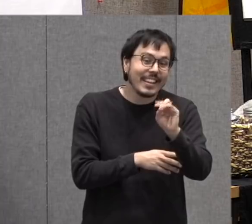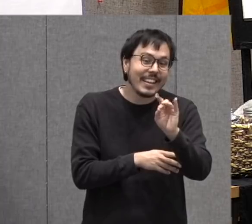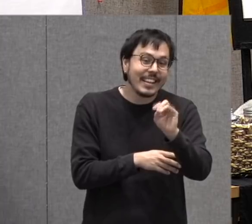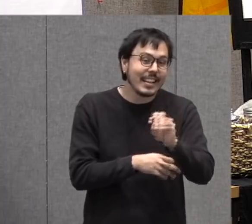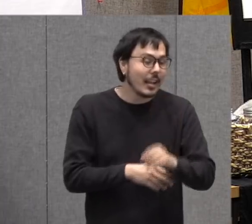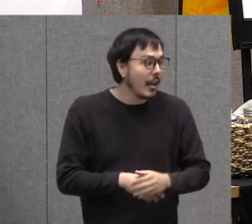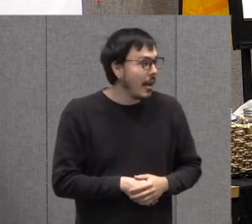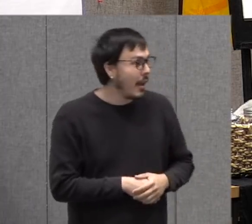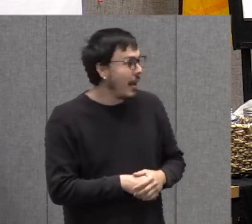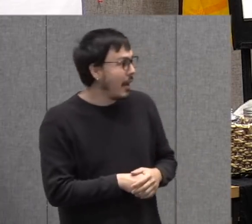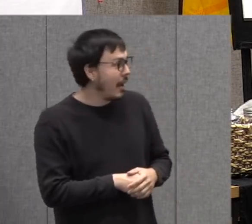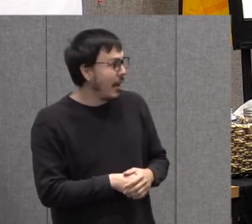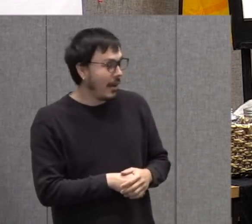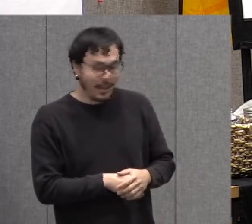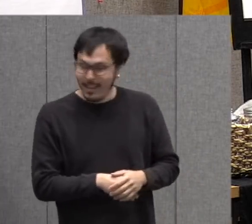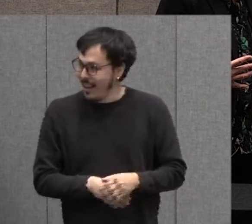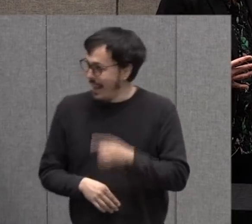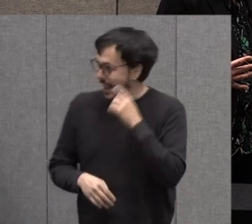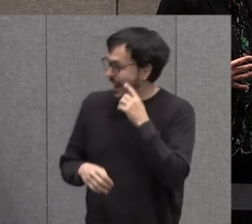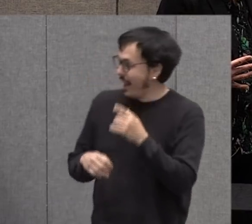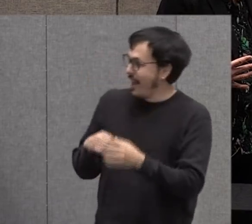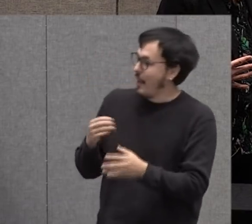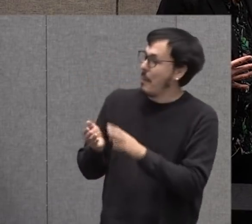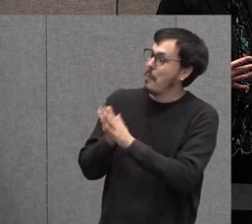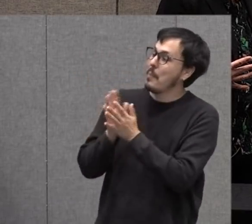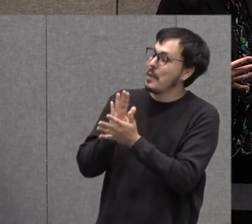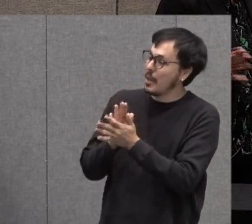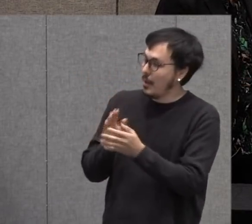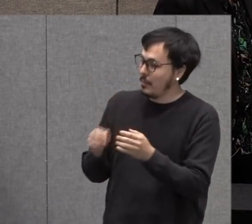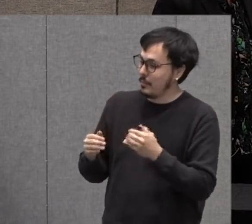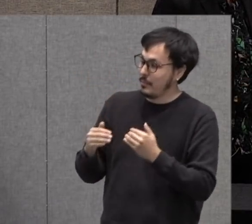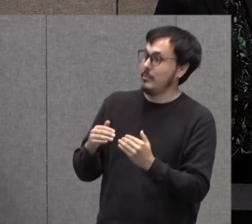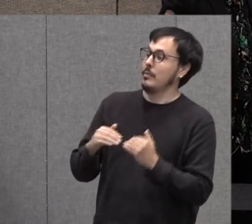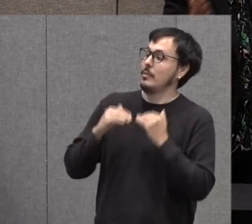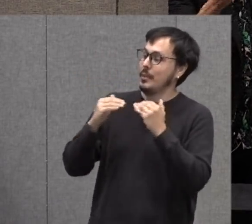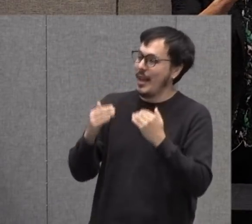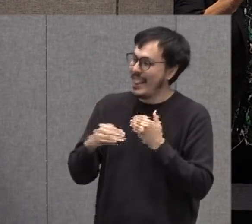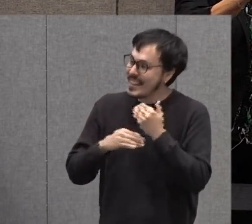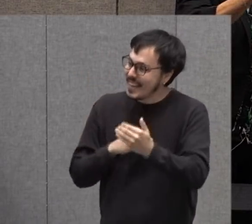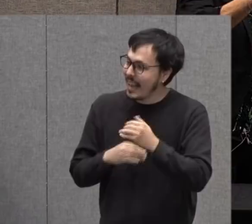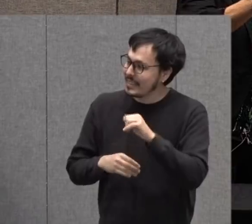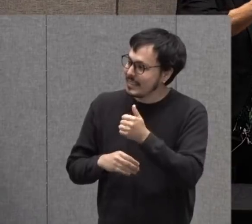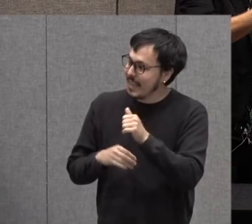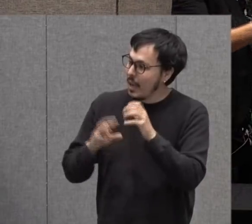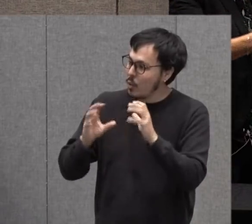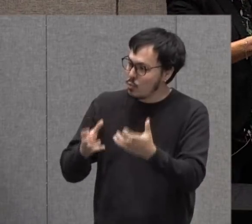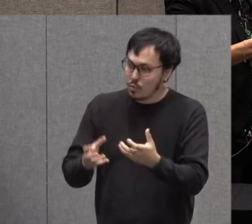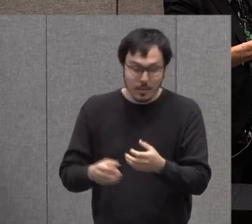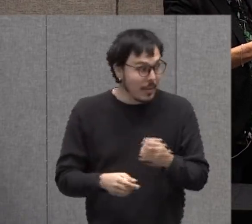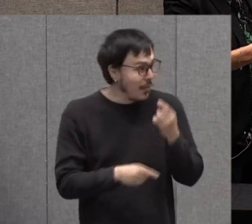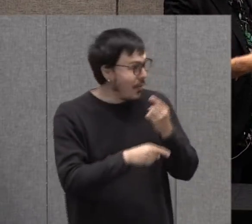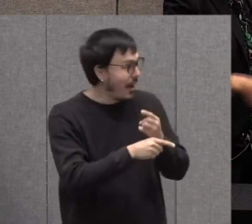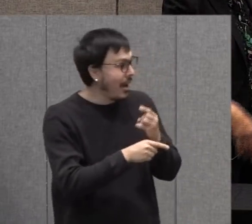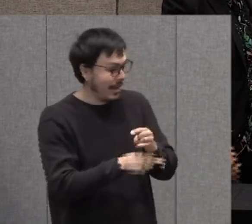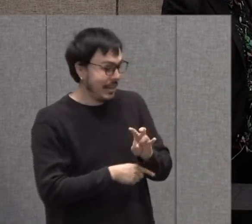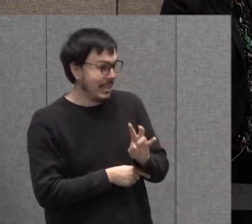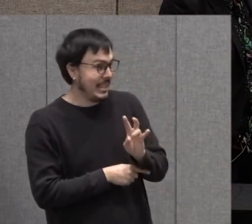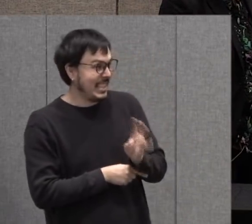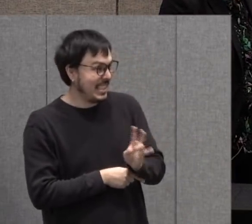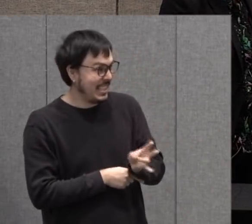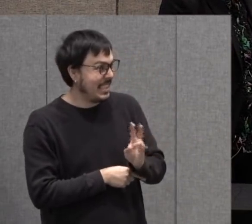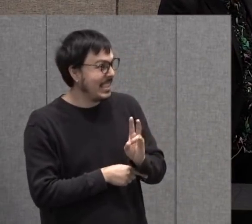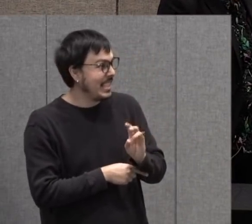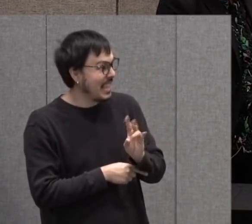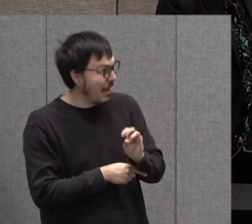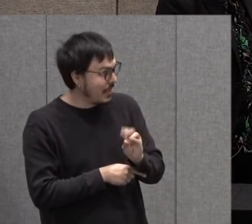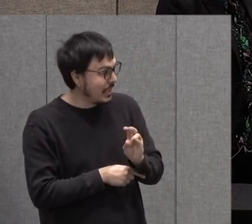80. We got a new 10 on that one. I know, we moved all the way up to 80. Yeah. That is great.